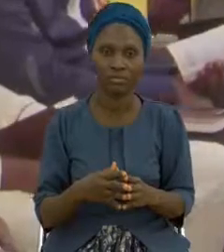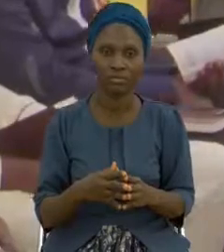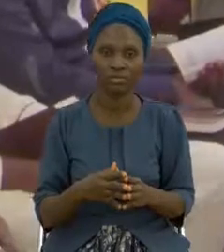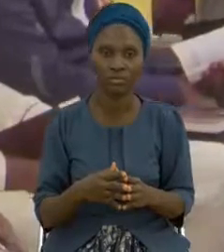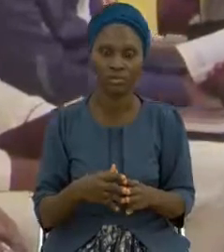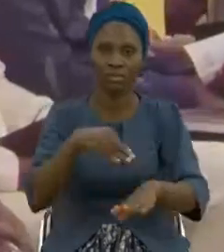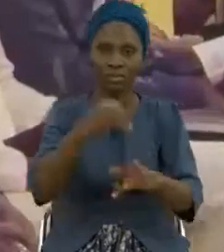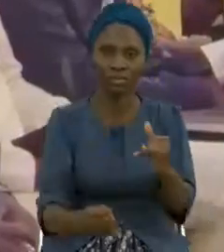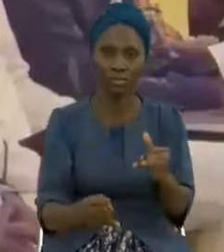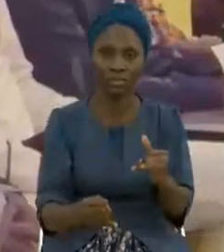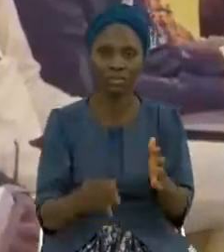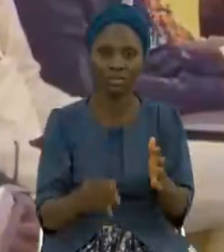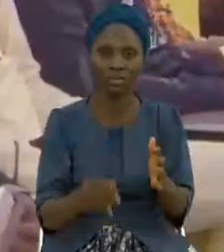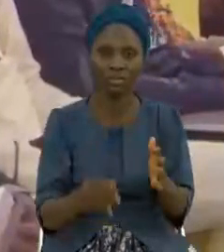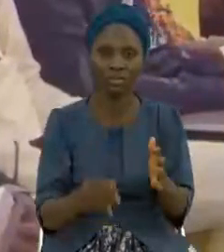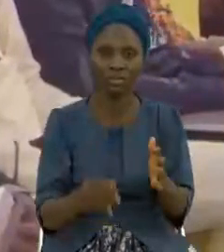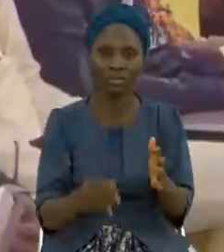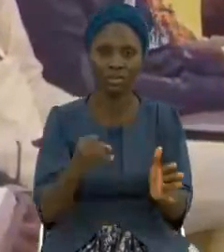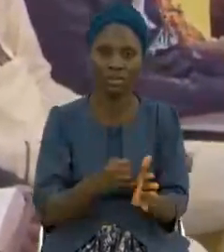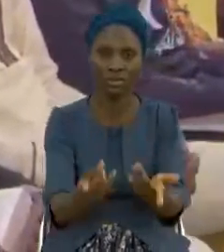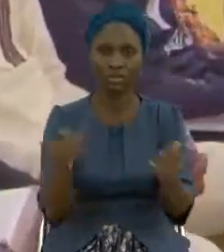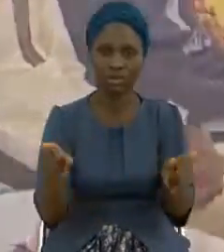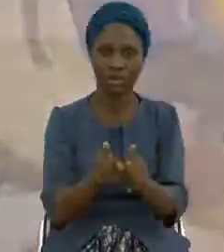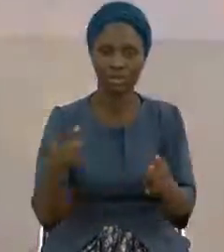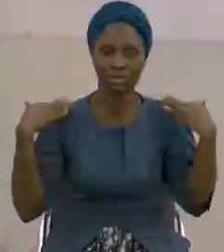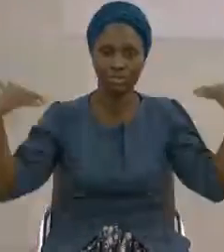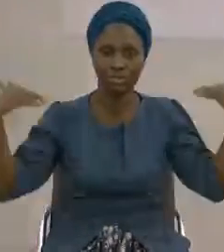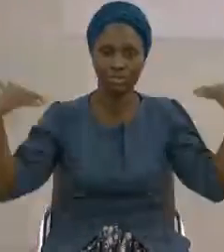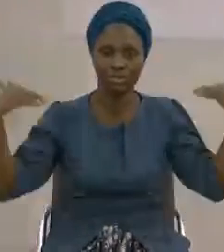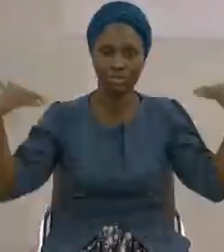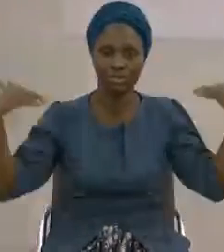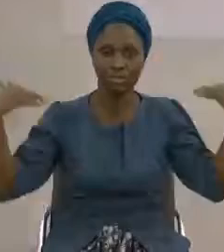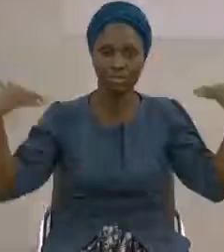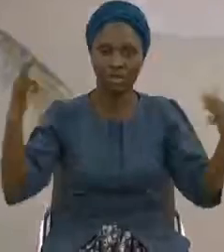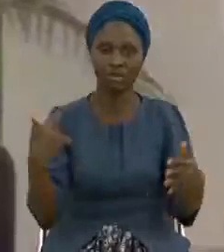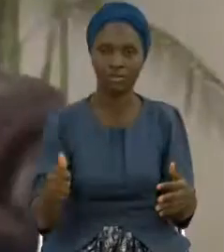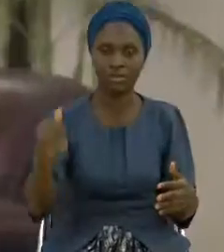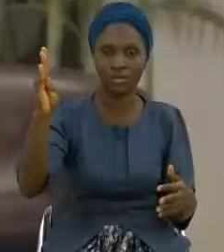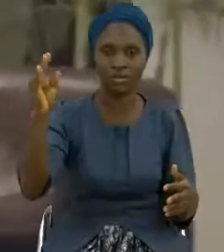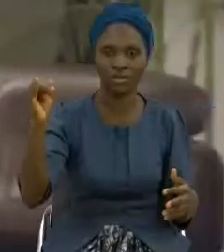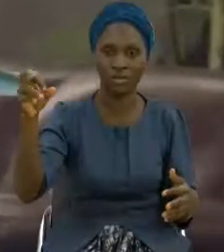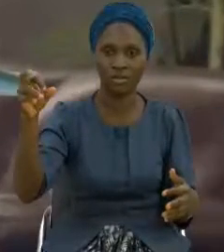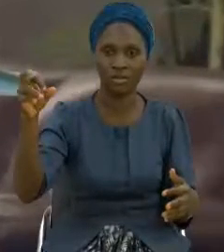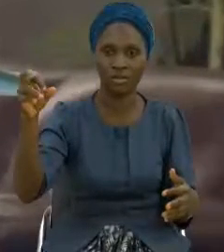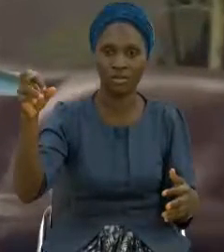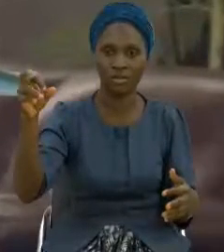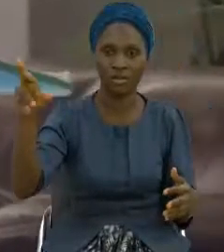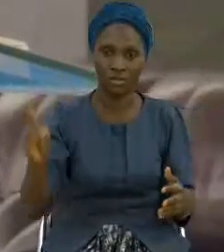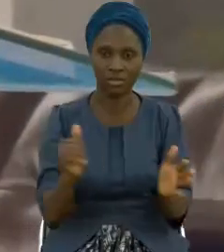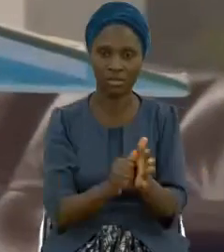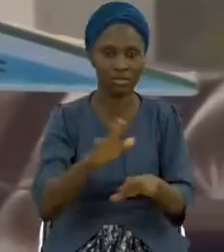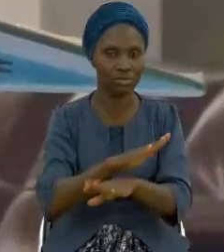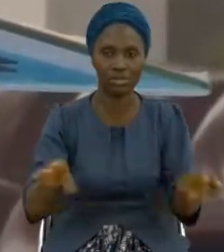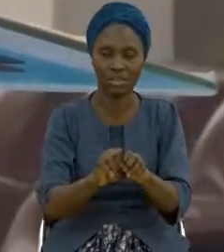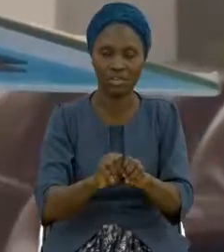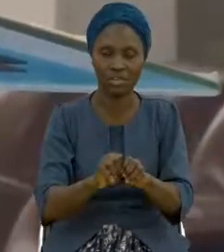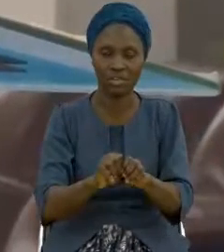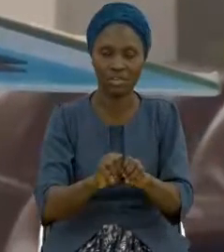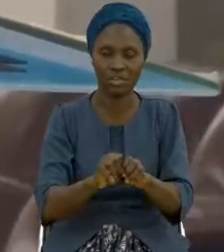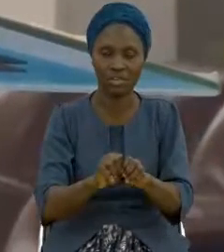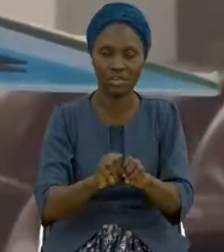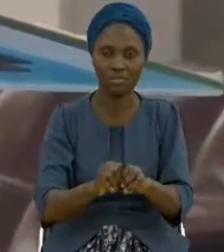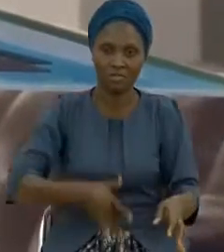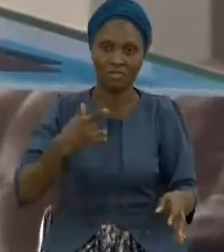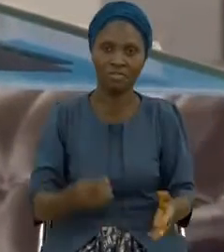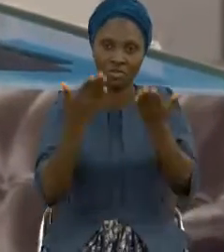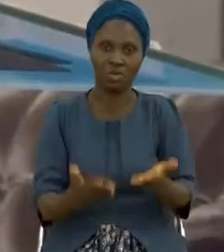bird, that you don't even feel the weight on your shoulder anymore, because you endure that cross